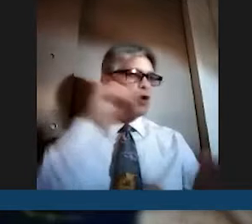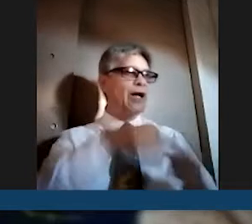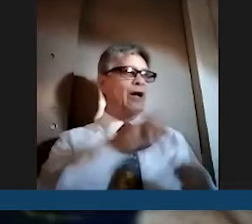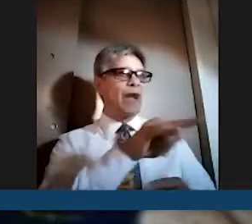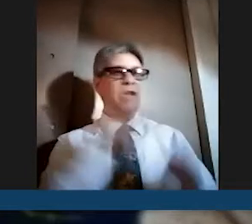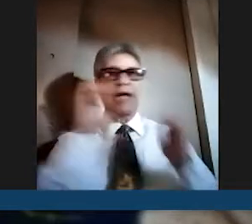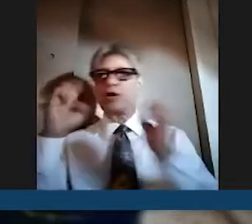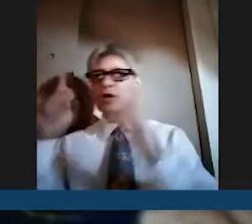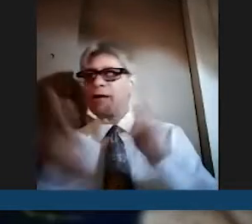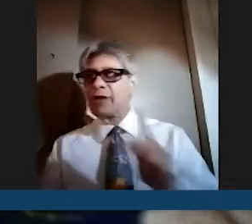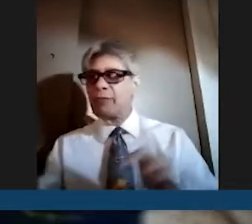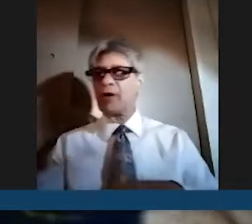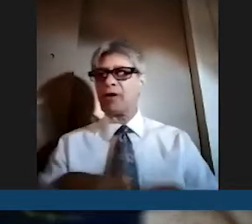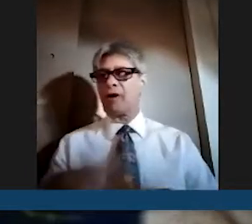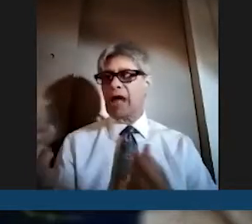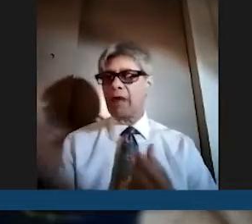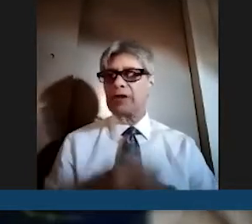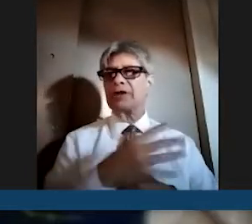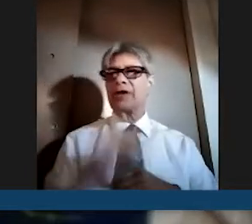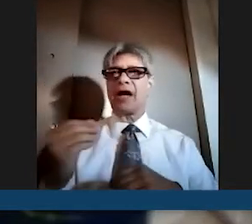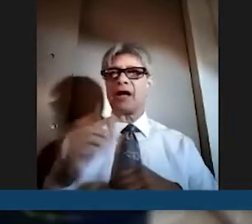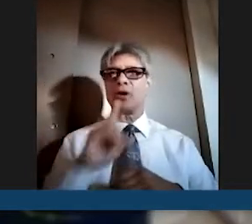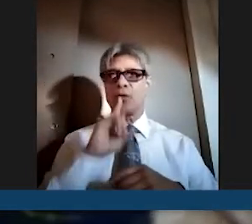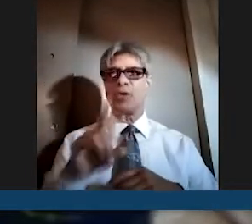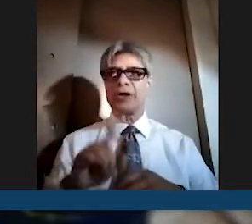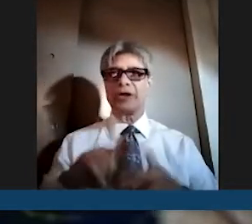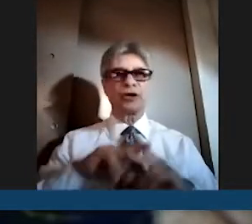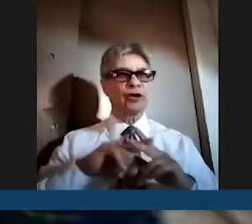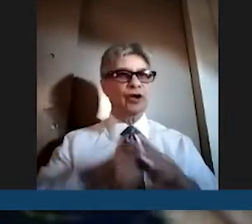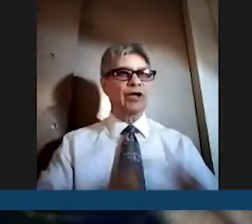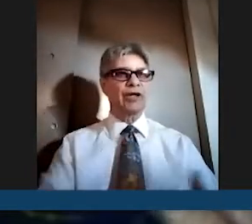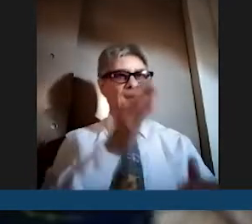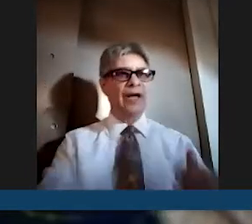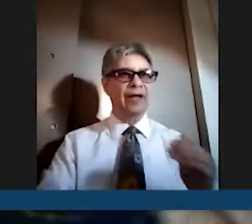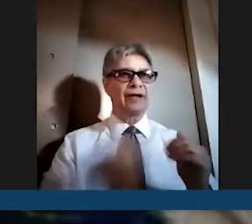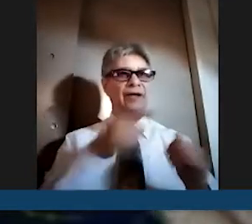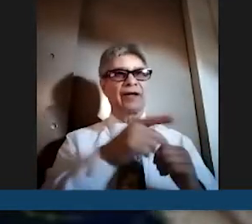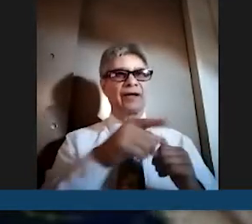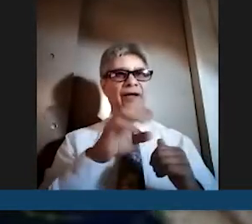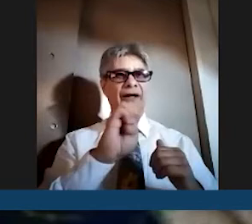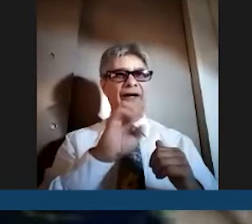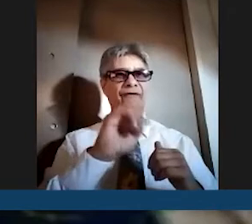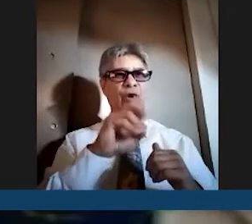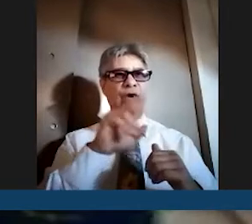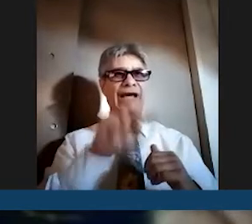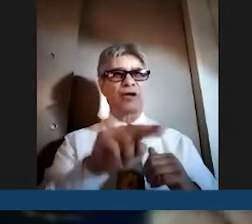campus and really, fighting to end deportation, which is still a fight that's moving and going on right